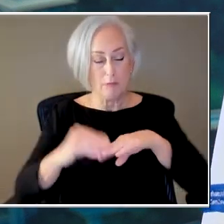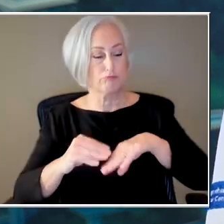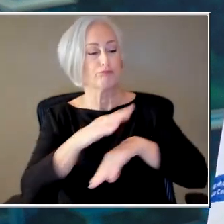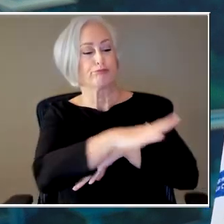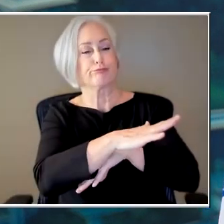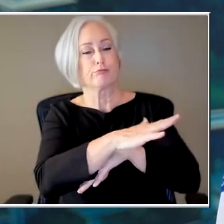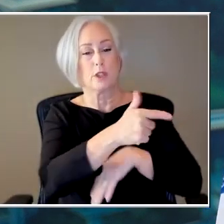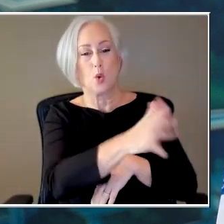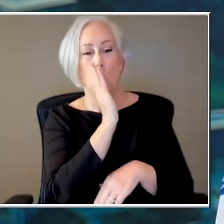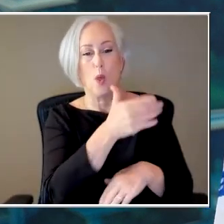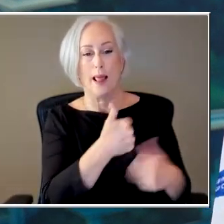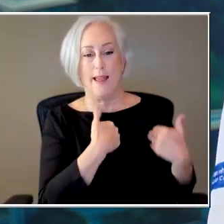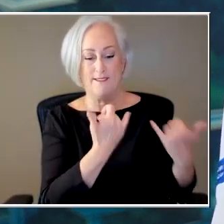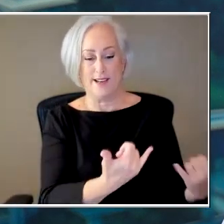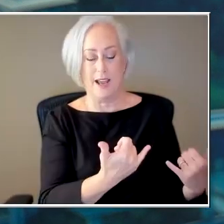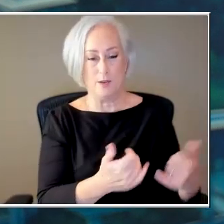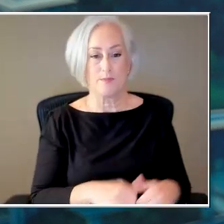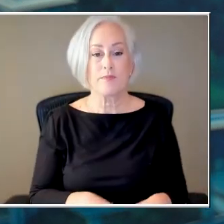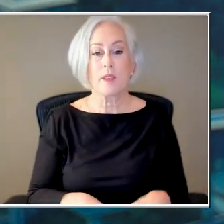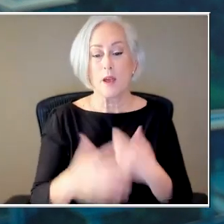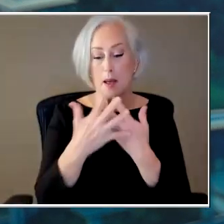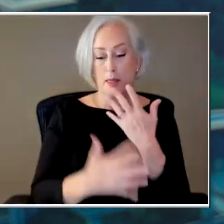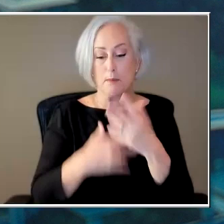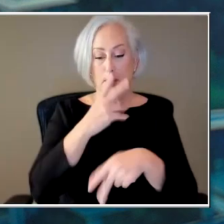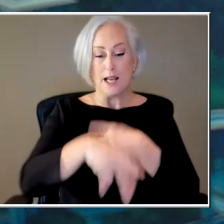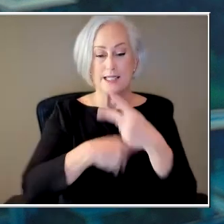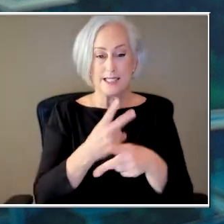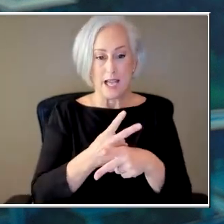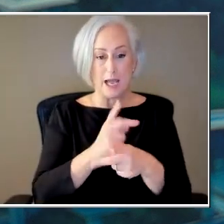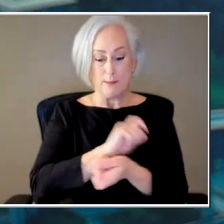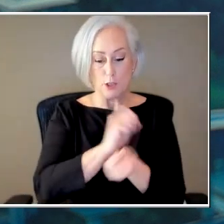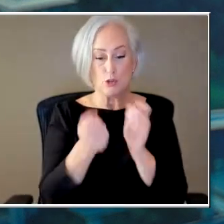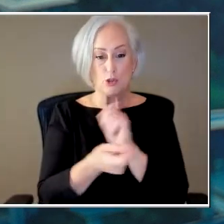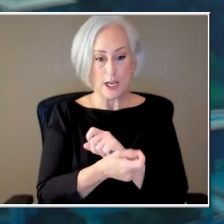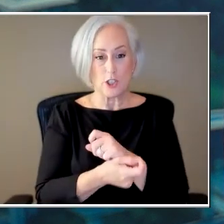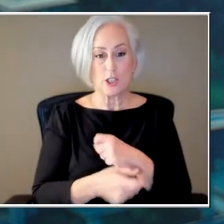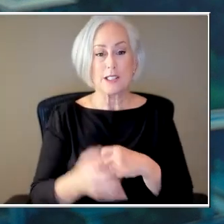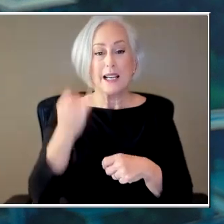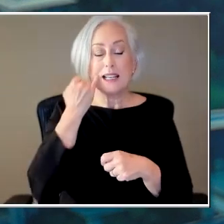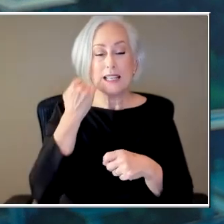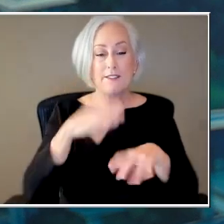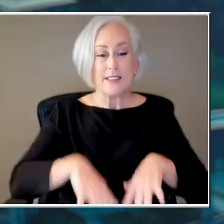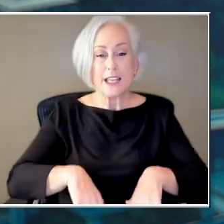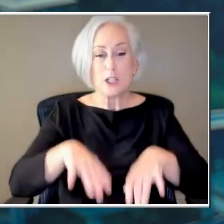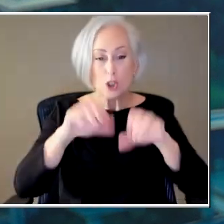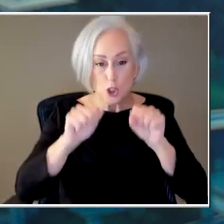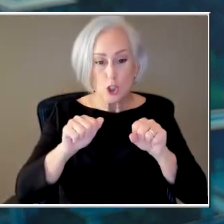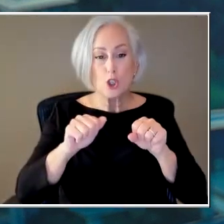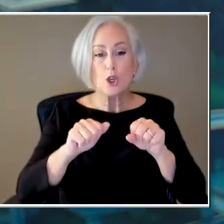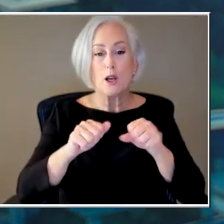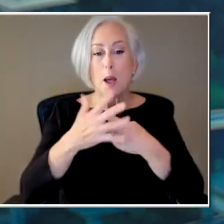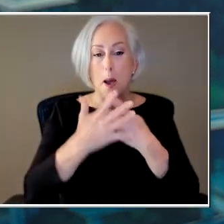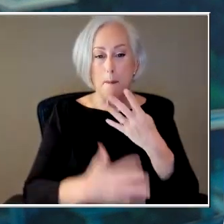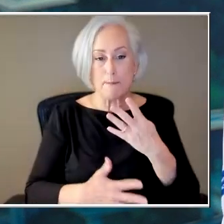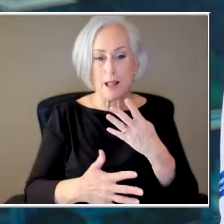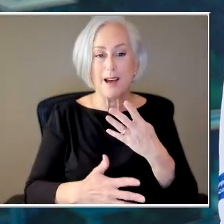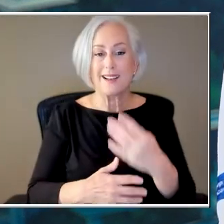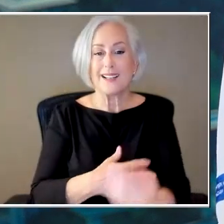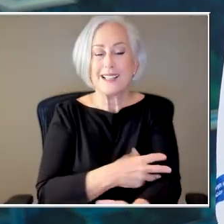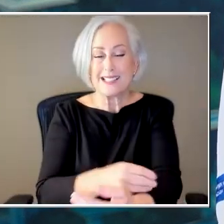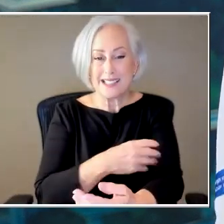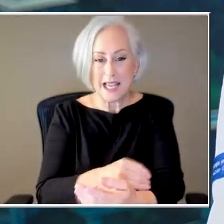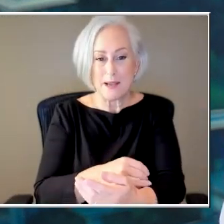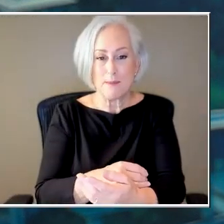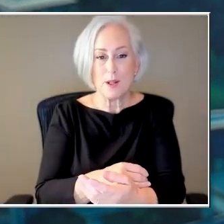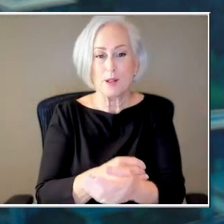changes to that of the donor. And if somebody took a blood sample with blindfold on, which would be an awful thing in and of itself, from